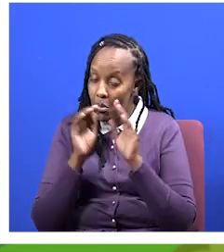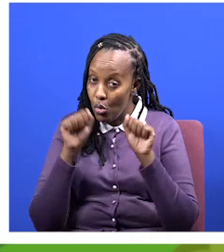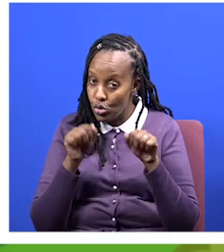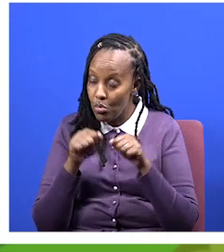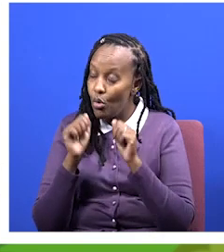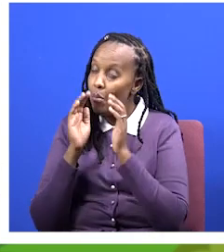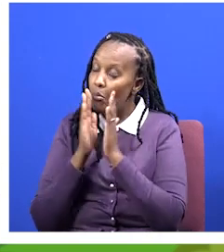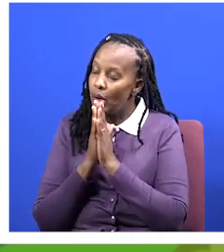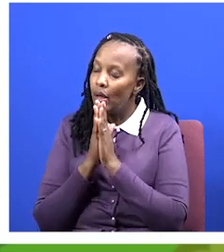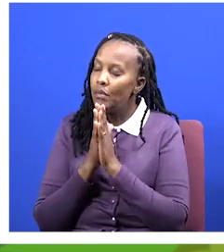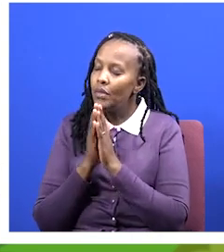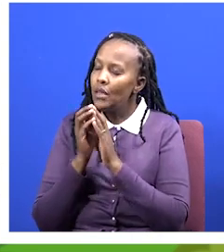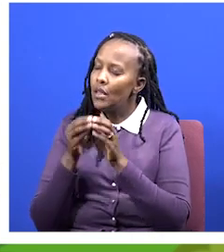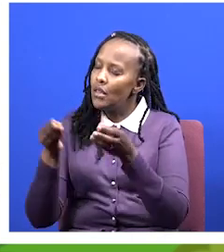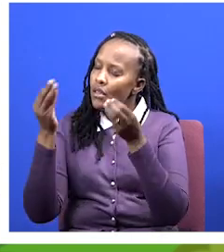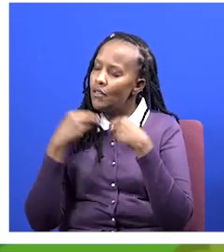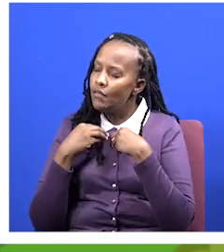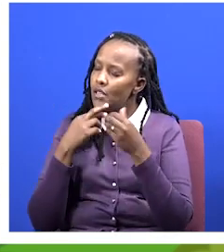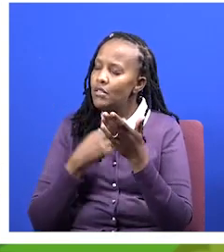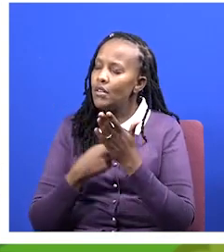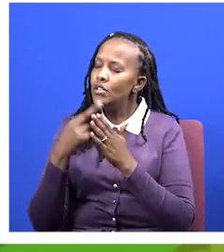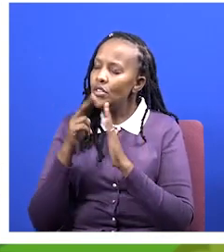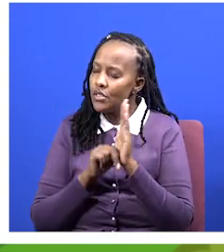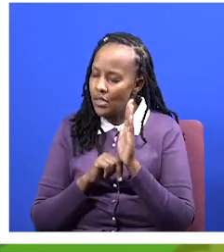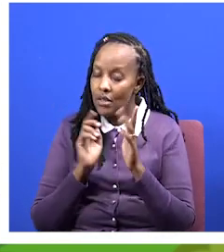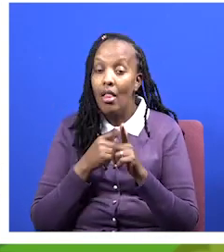righteousness," and he will fill us up.